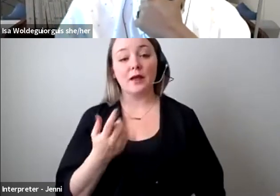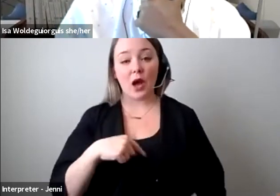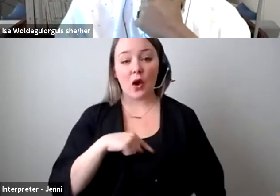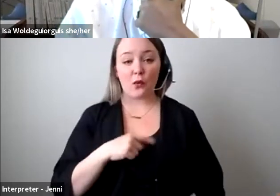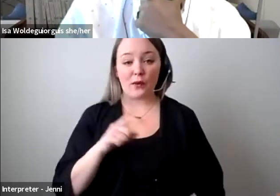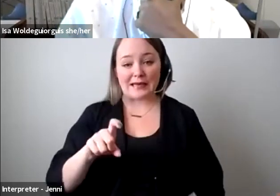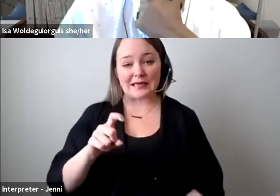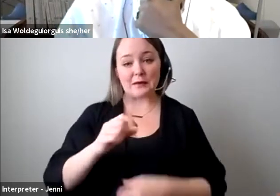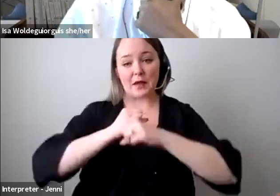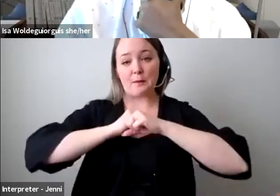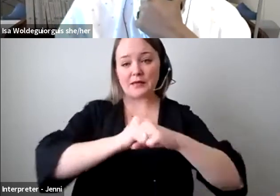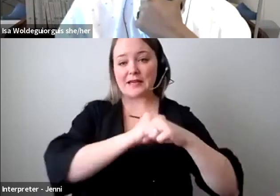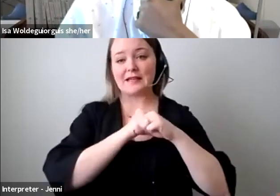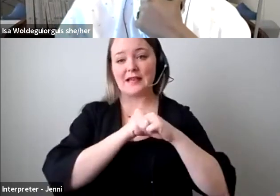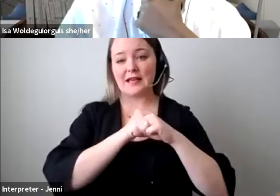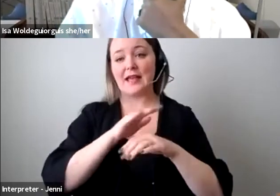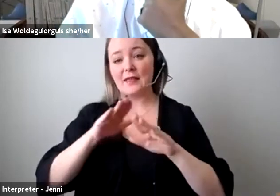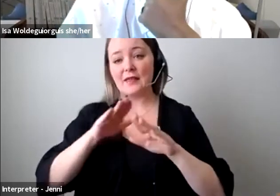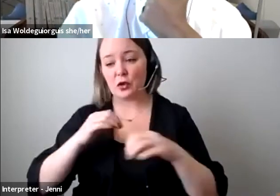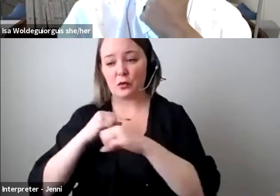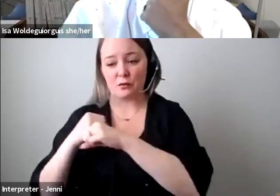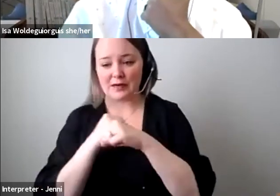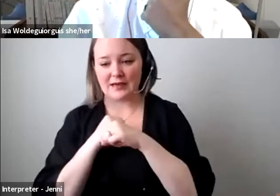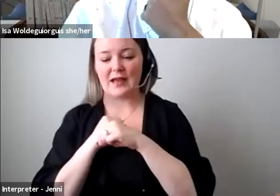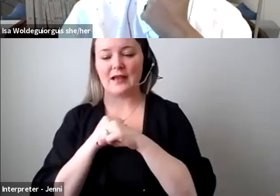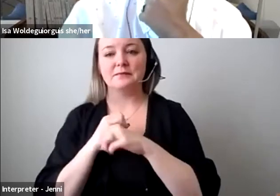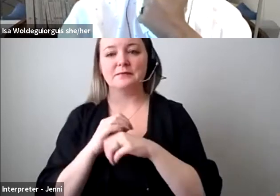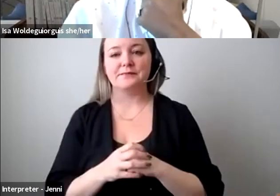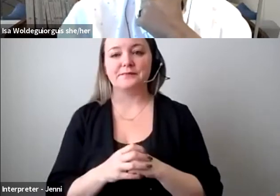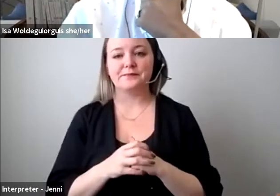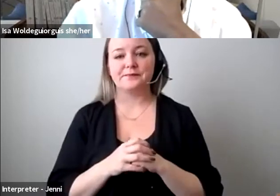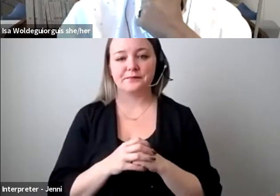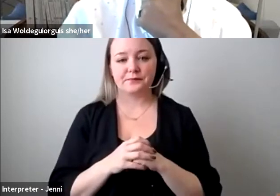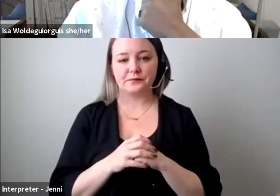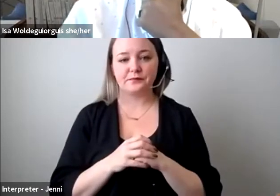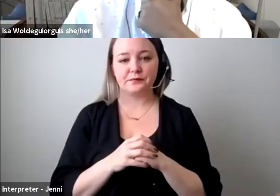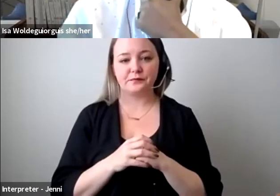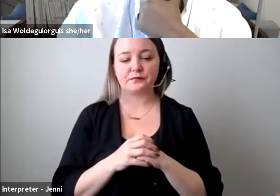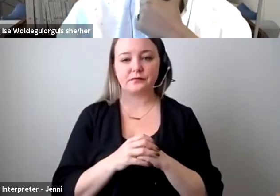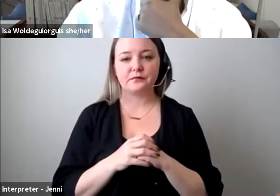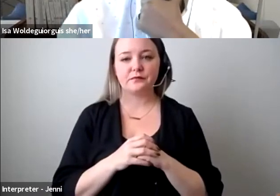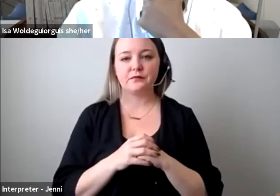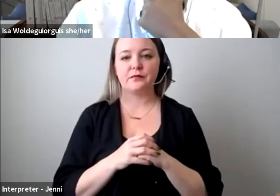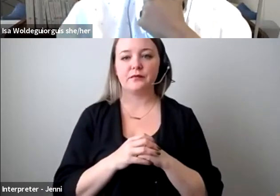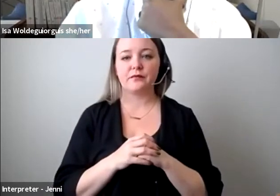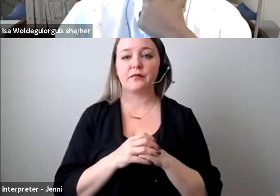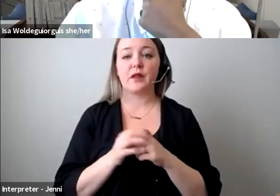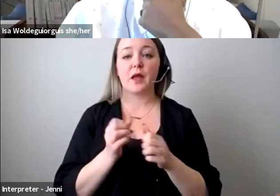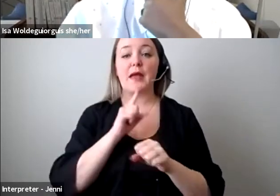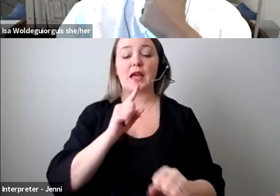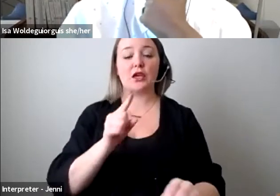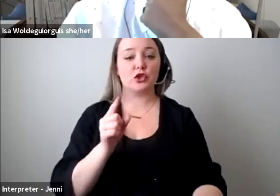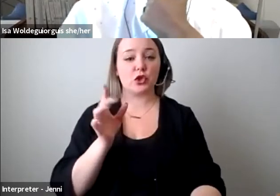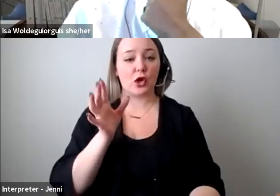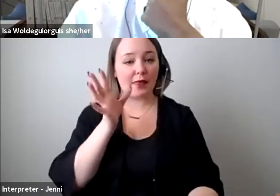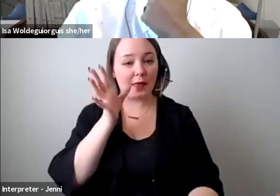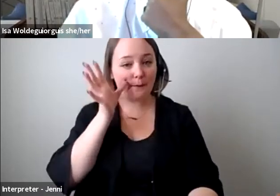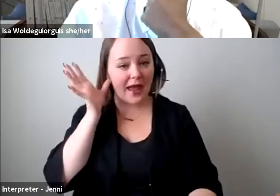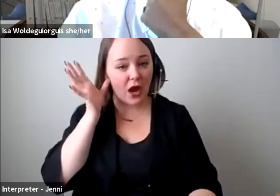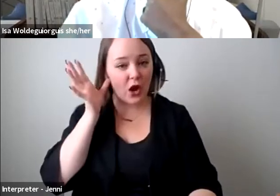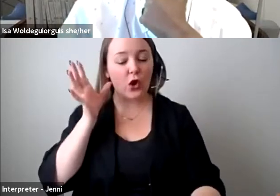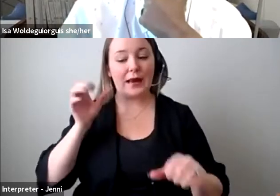protected, or the children. So therefore making sure that the parent is capable of doing what they need to